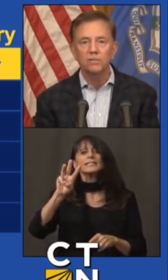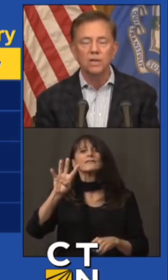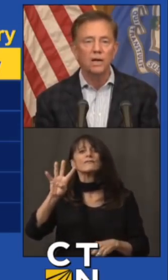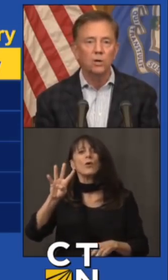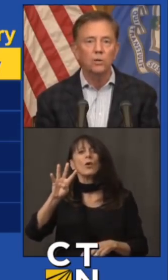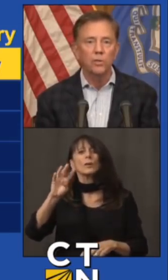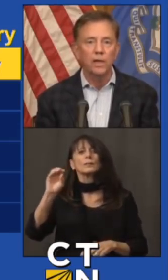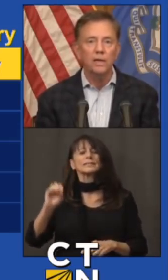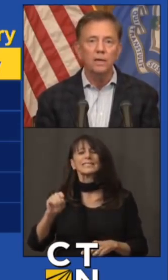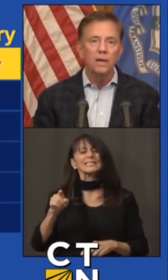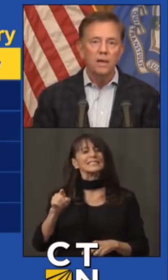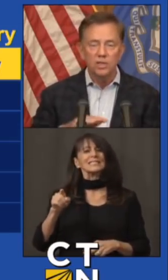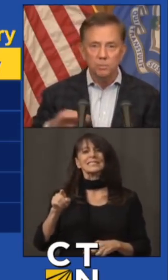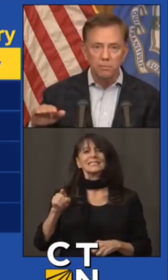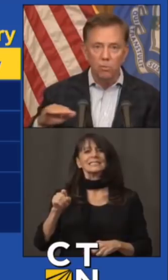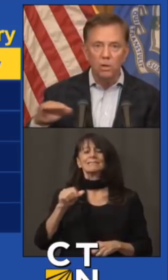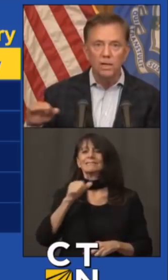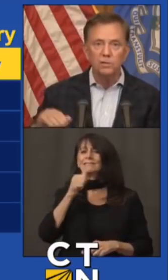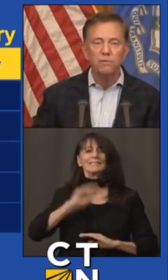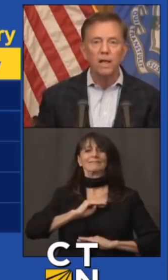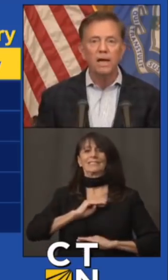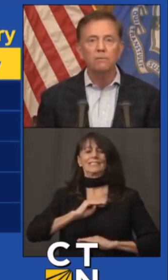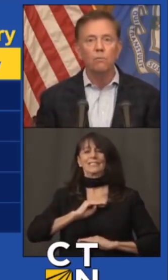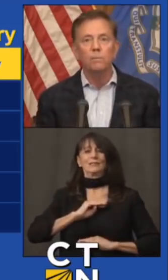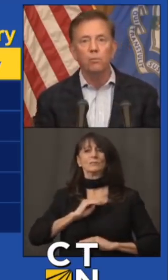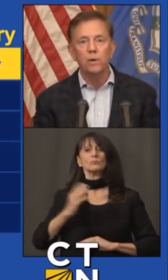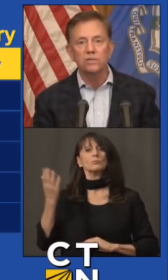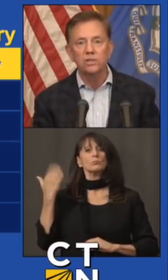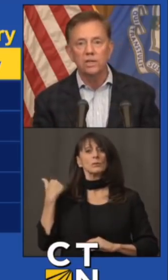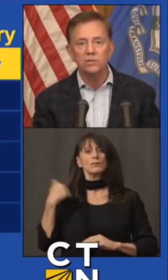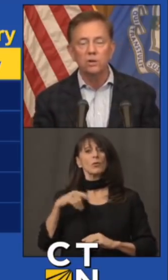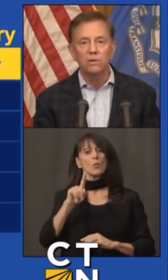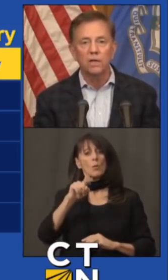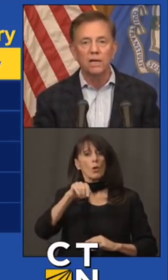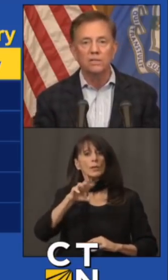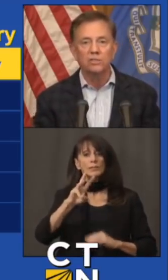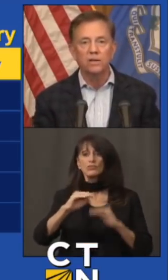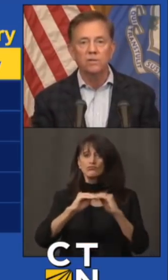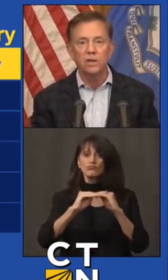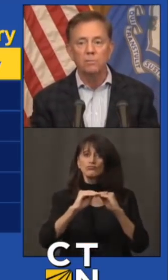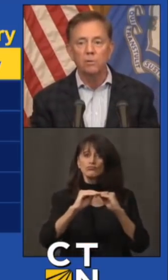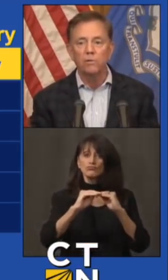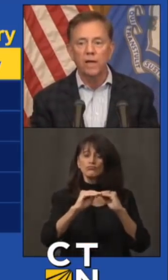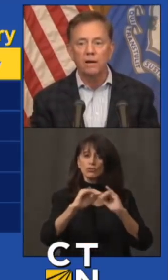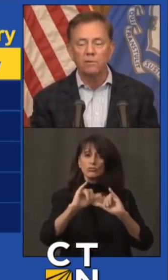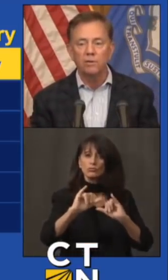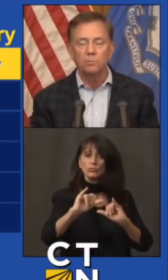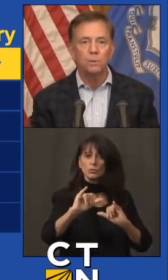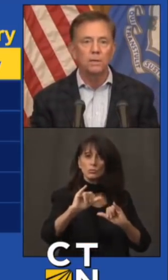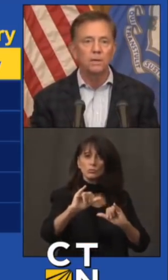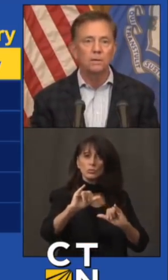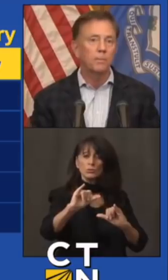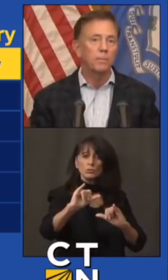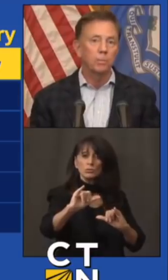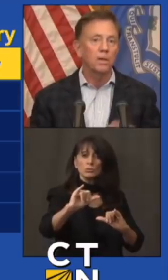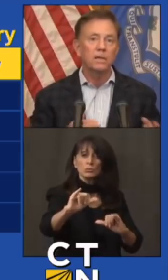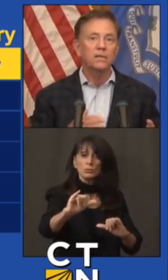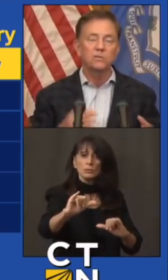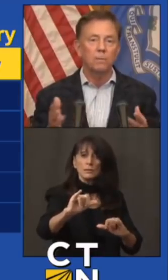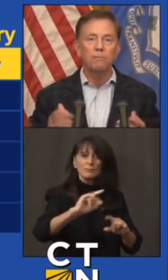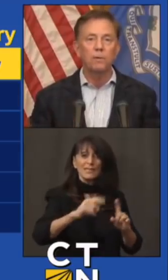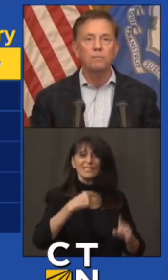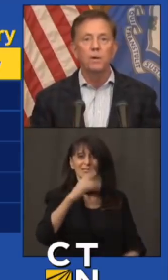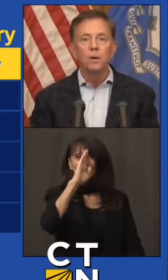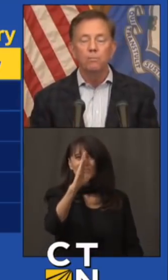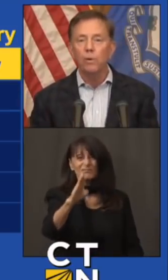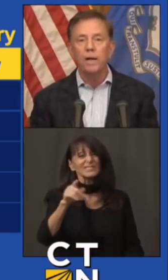1.64. That's not a good thing. It's been more or less flat, 1.6 over the last 7-day moving average, but to be blunt, that's